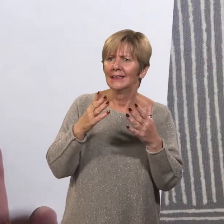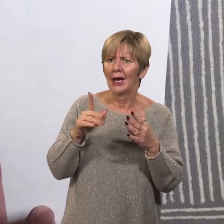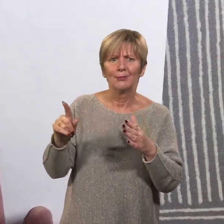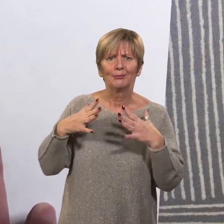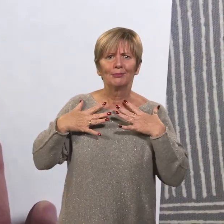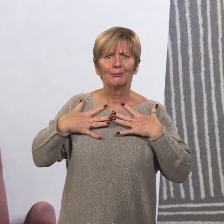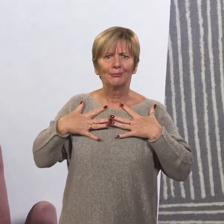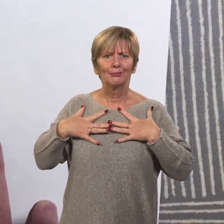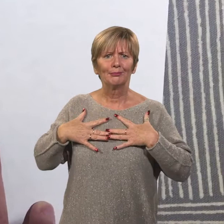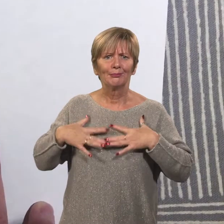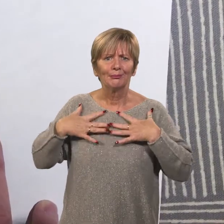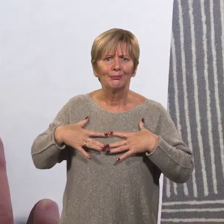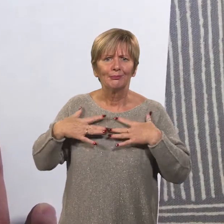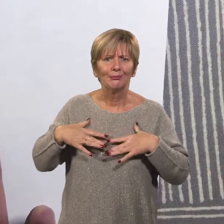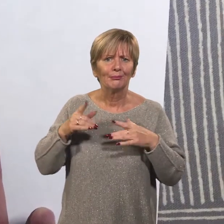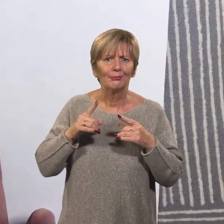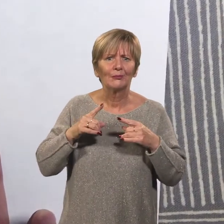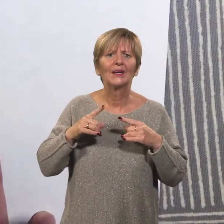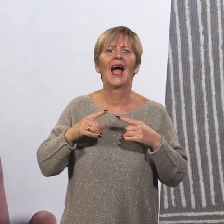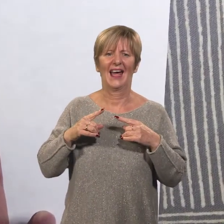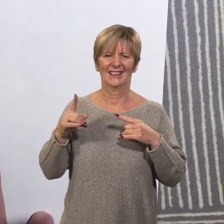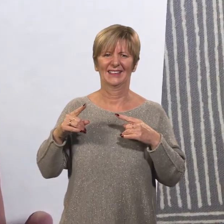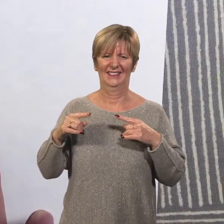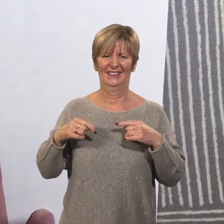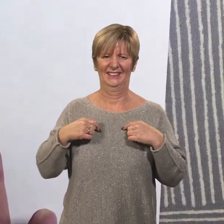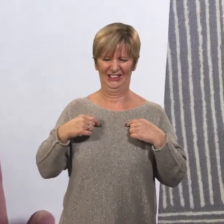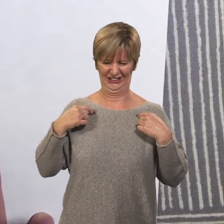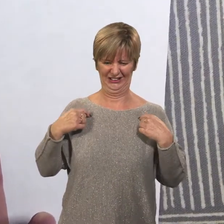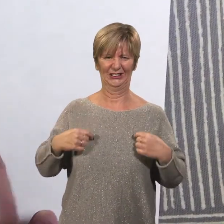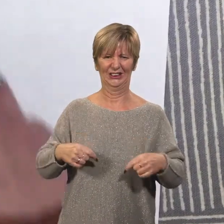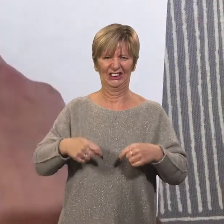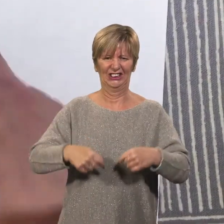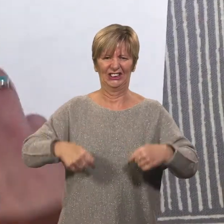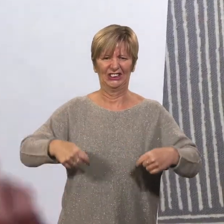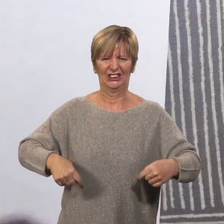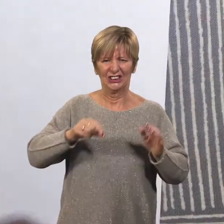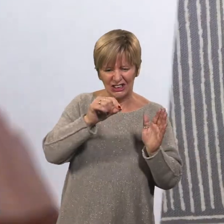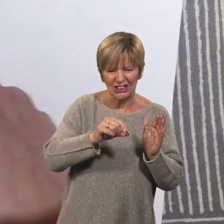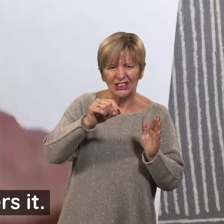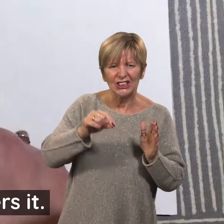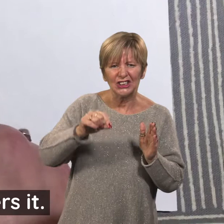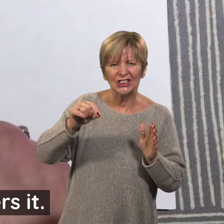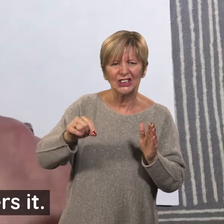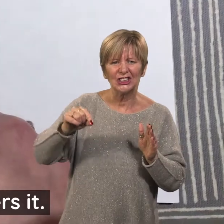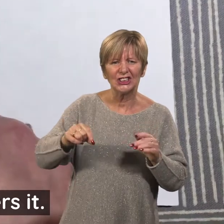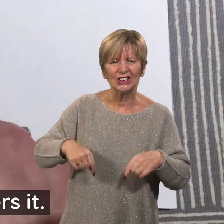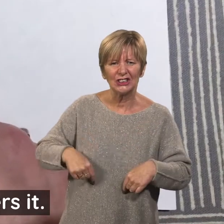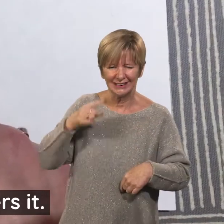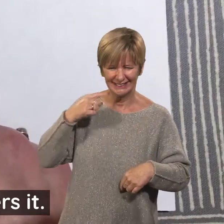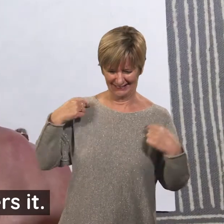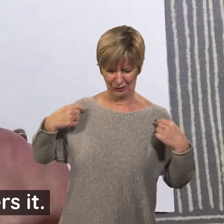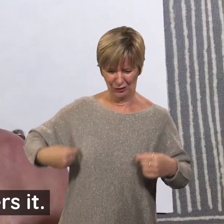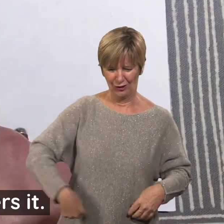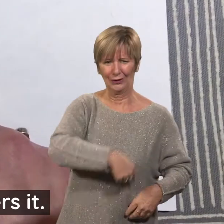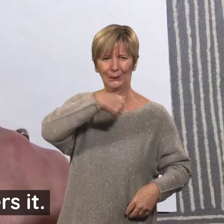top. So he's got, once again, a raggedy top. So it's going to come out. We're not going to see this